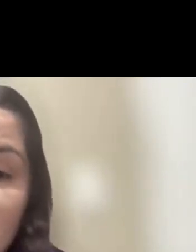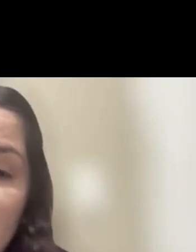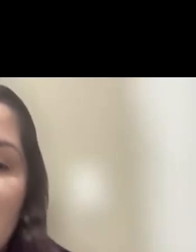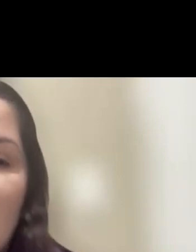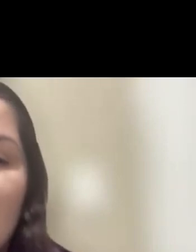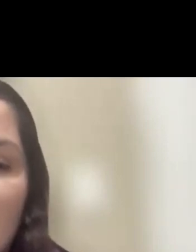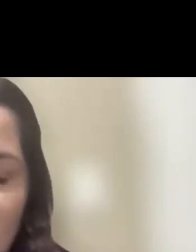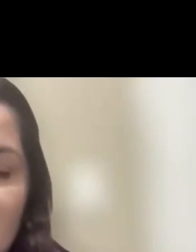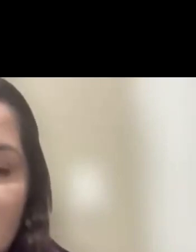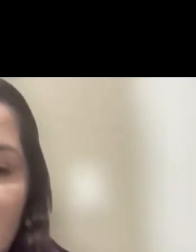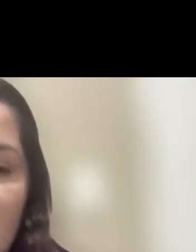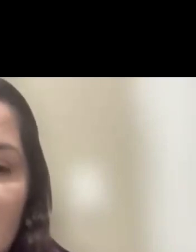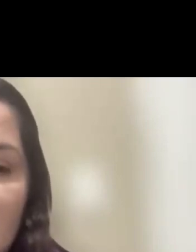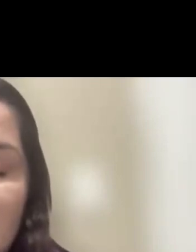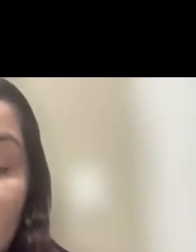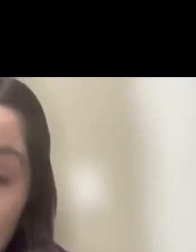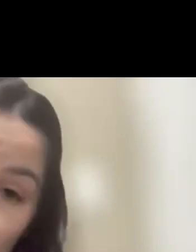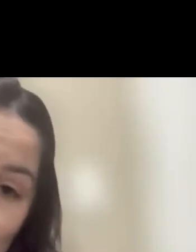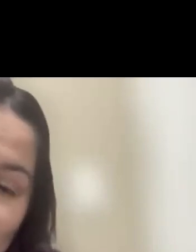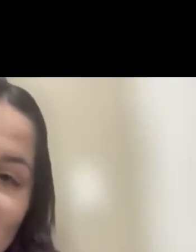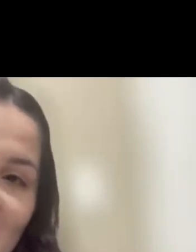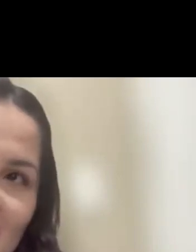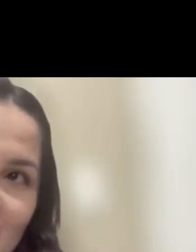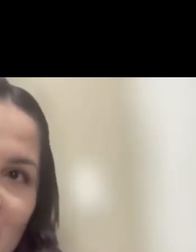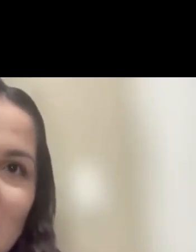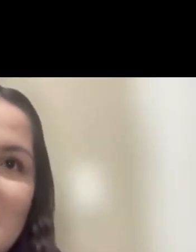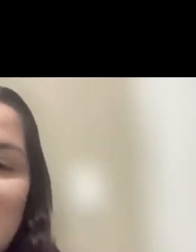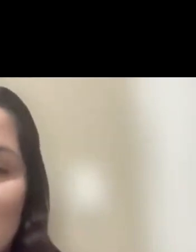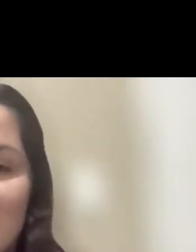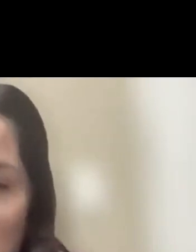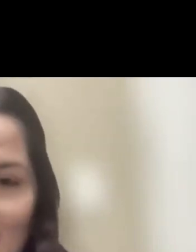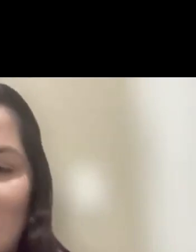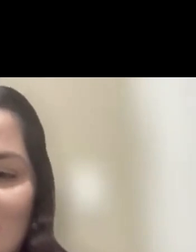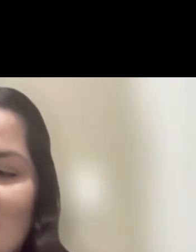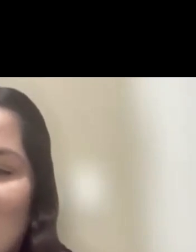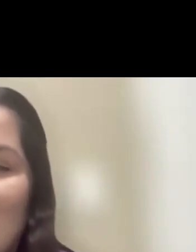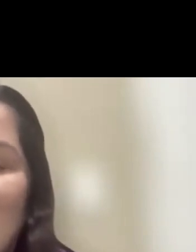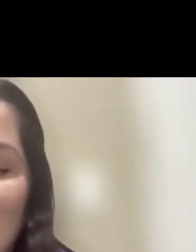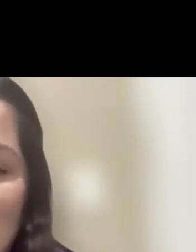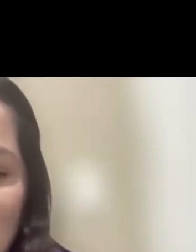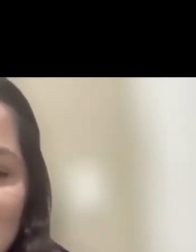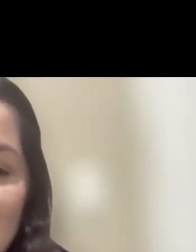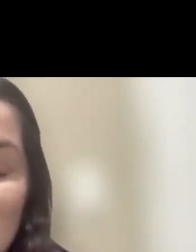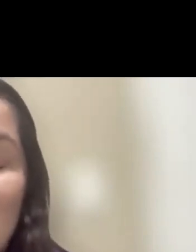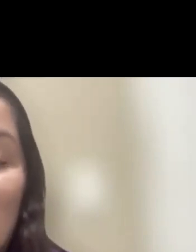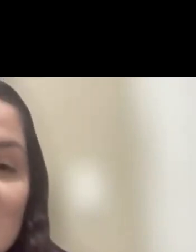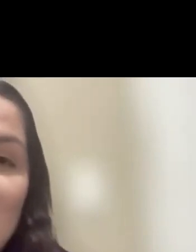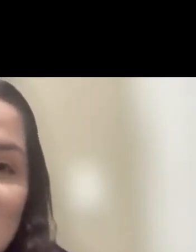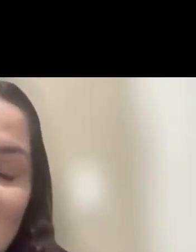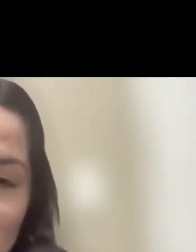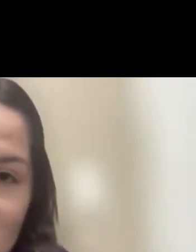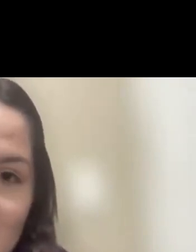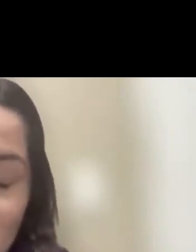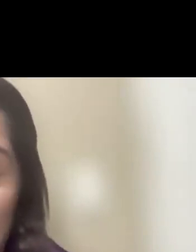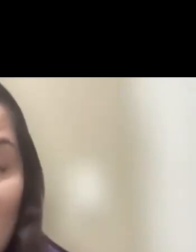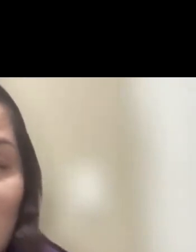if he can be seen by a neurologist. And the first appointment they had for him was 10 months out. And seeing him get worse and worse